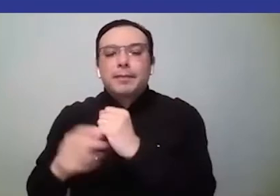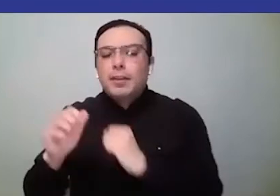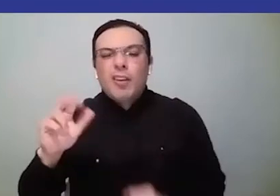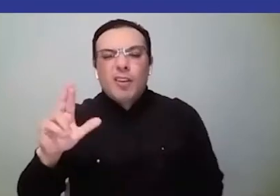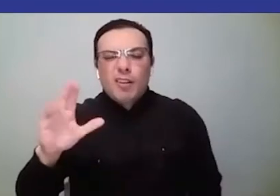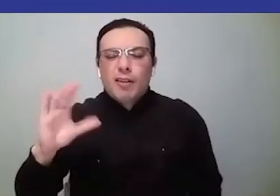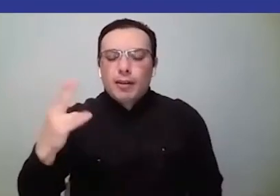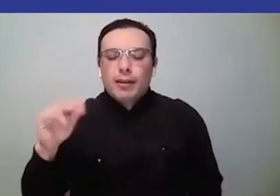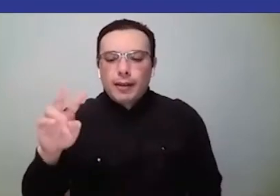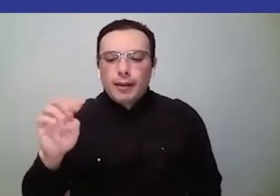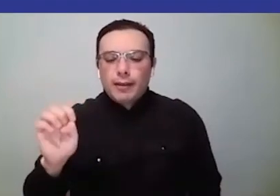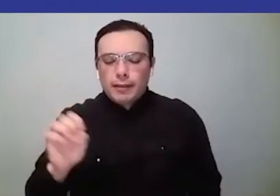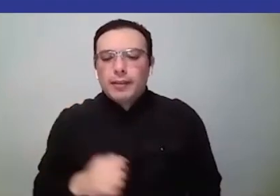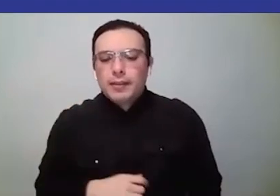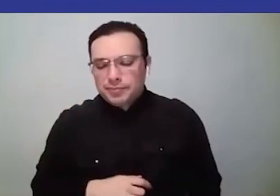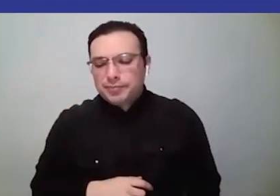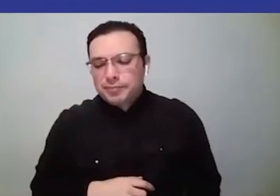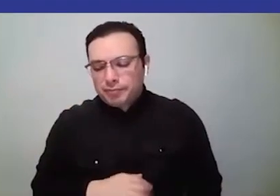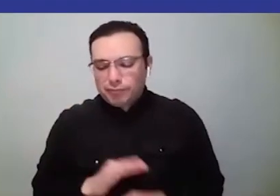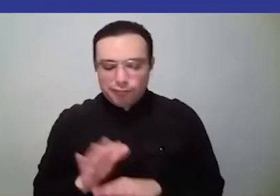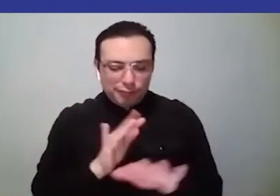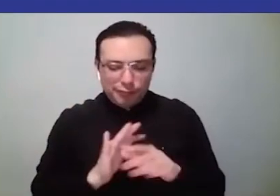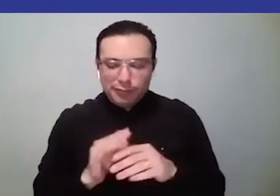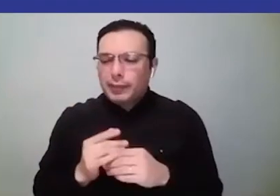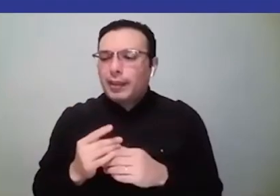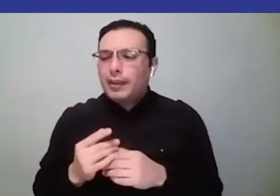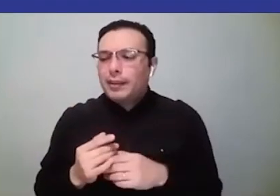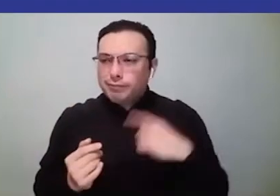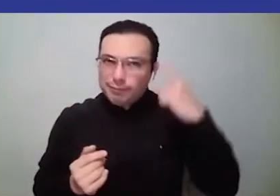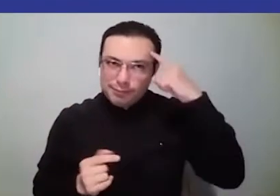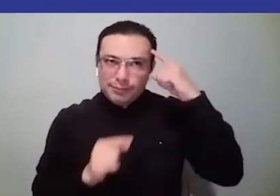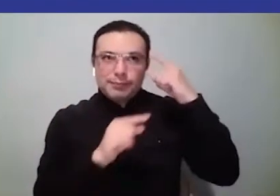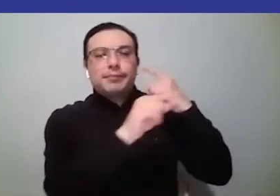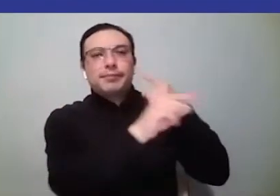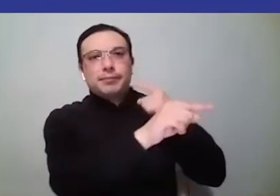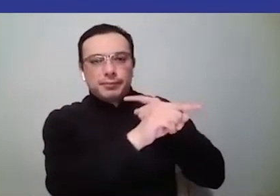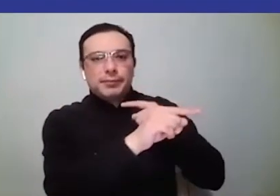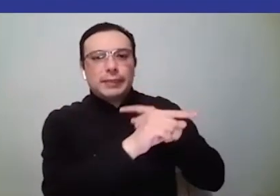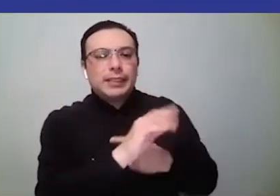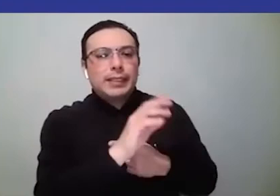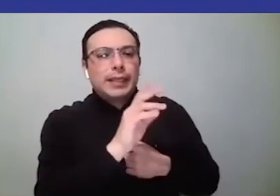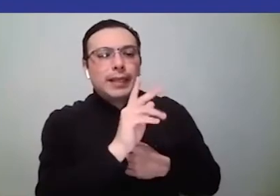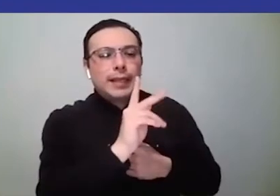in partnership with Karen, and thinking about collaborating with trees, and in thinking about